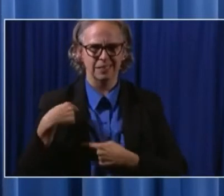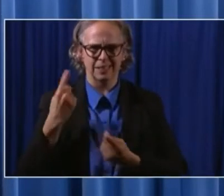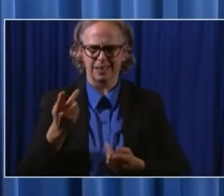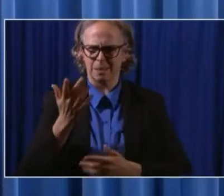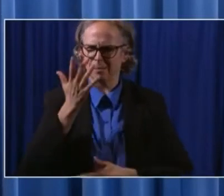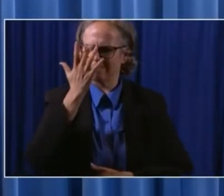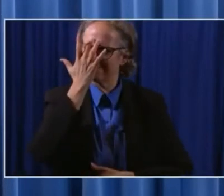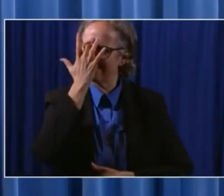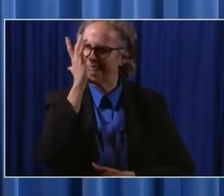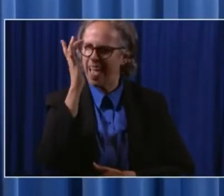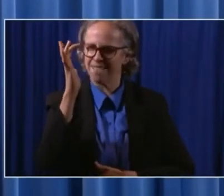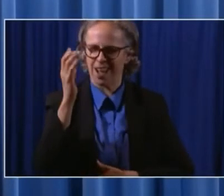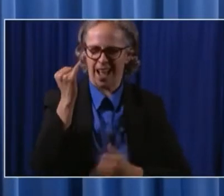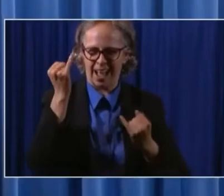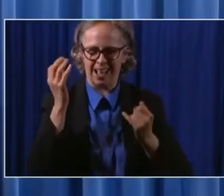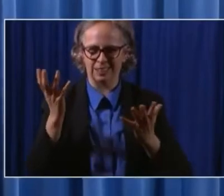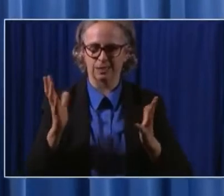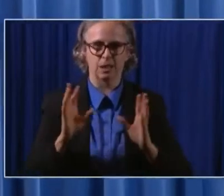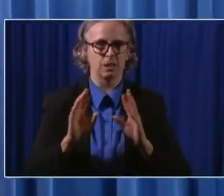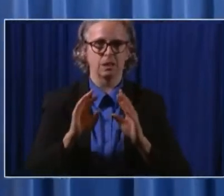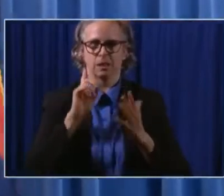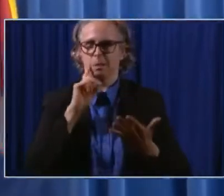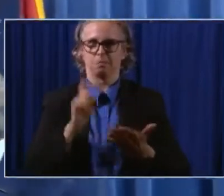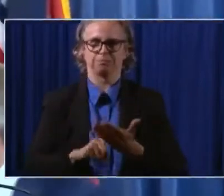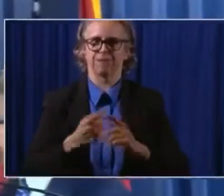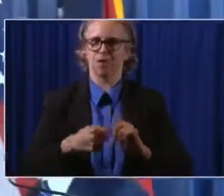see, clearly from Cincinnati.